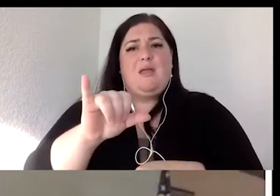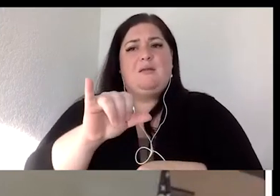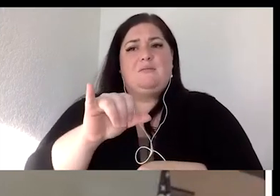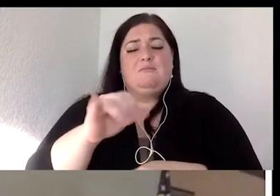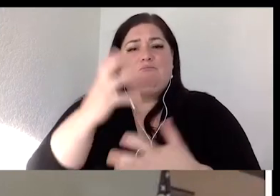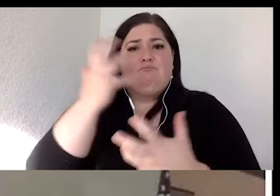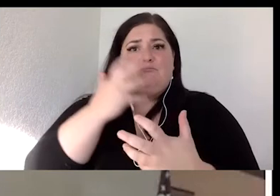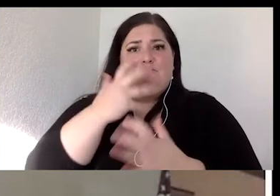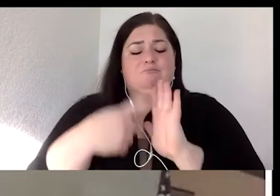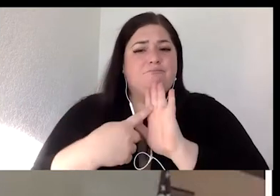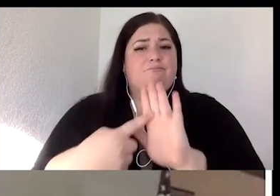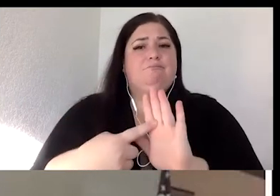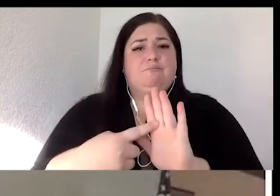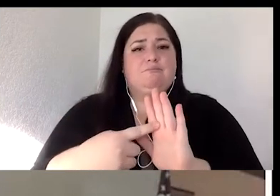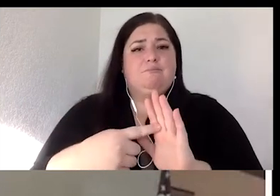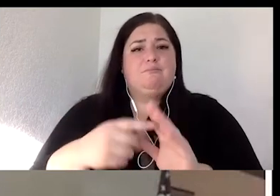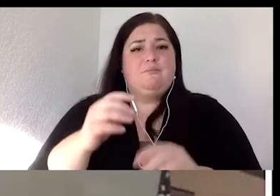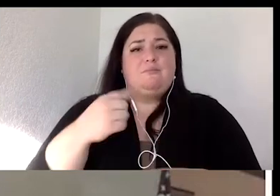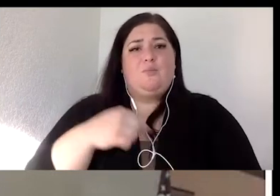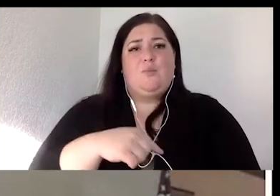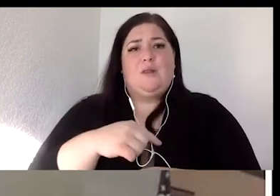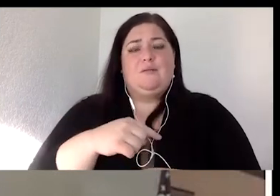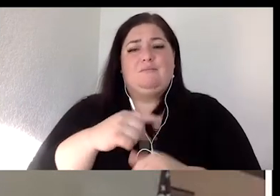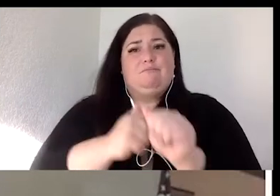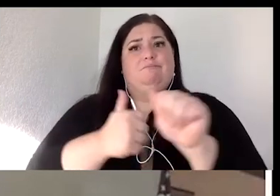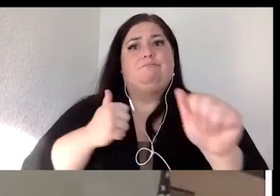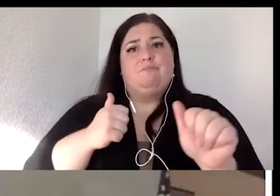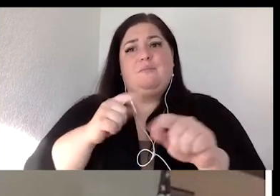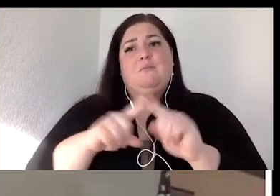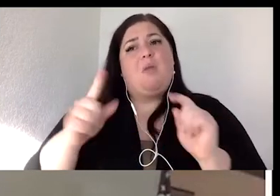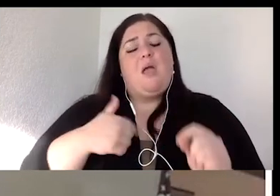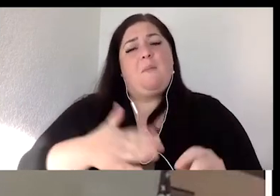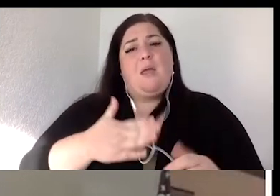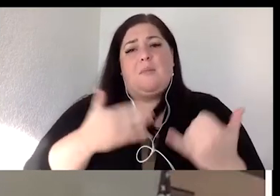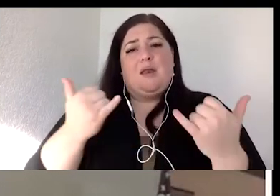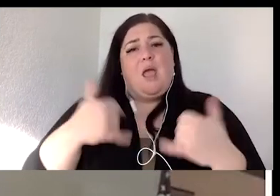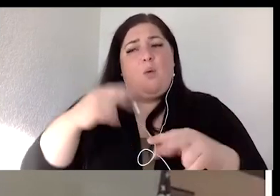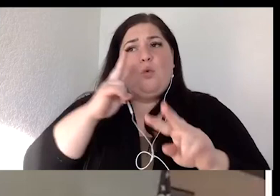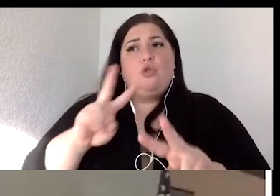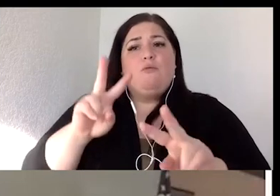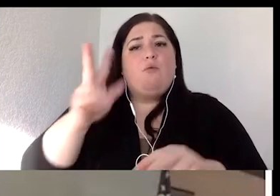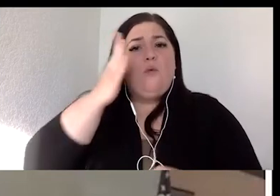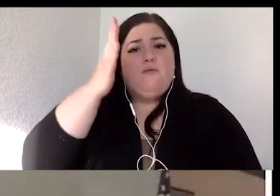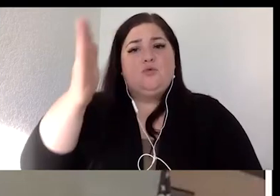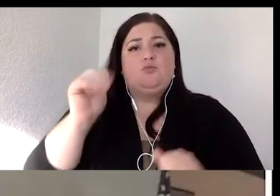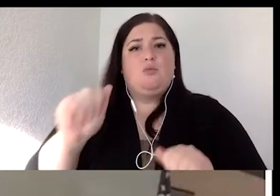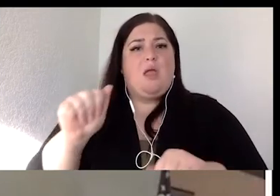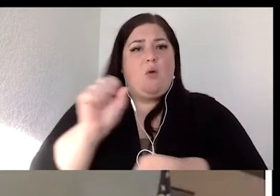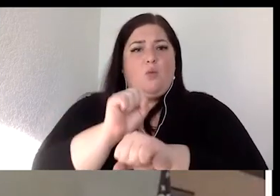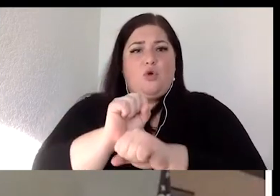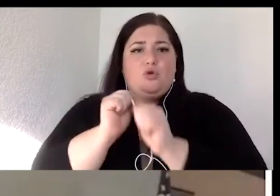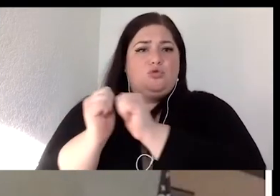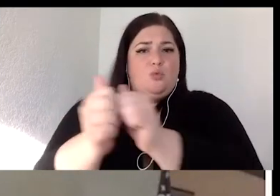among states. But I'm happy that those days are long behind us. I look forward to working with all of you to